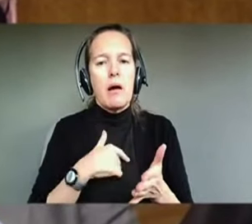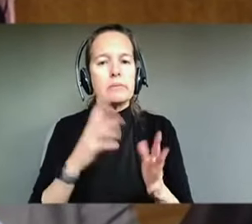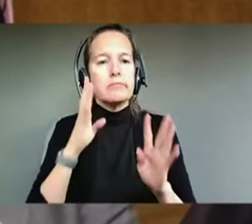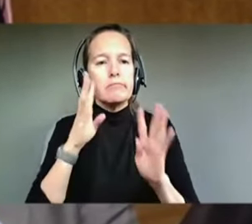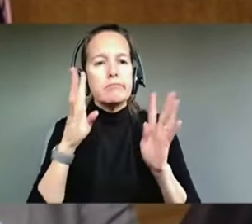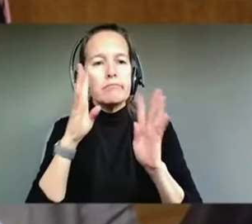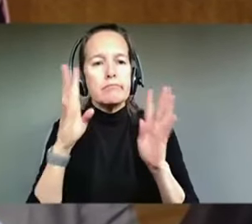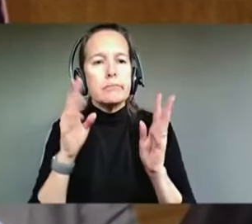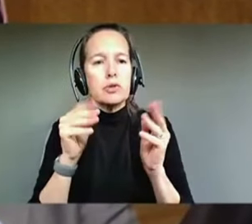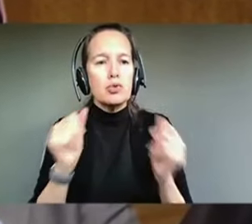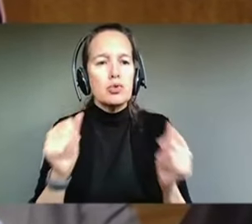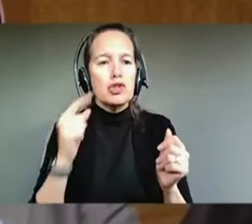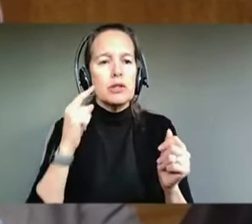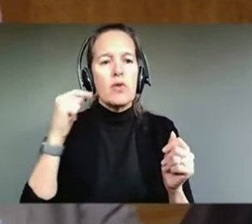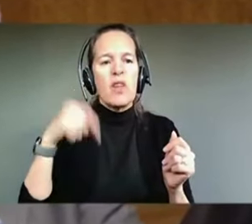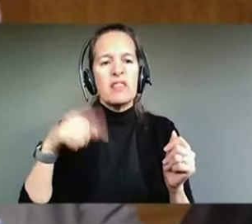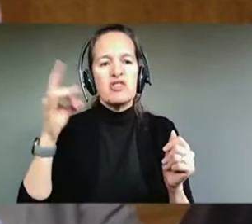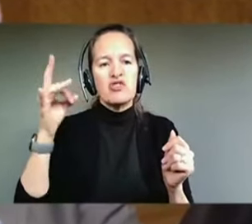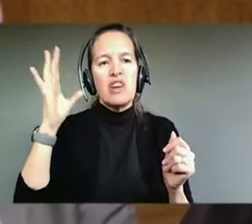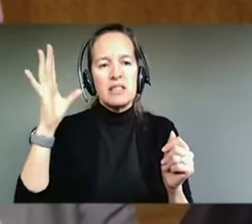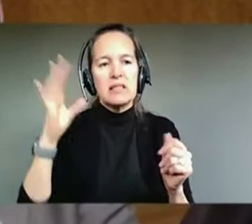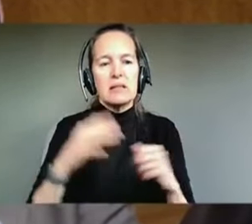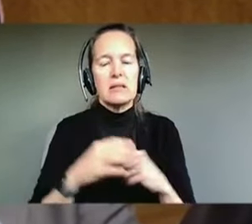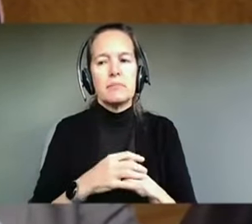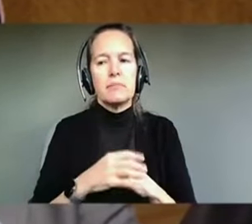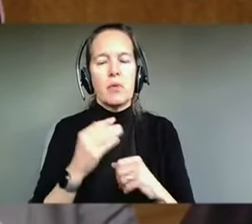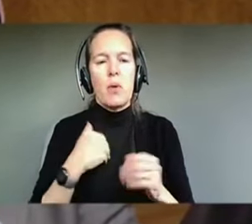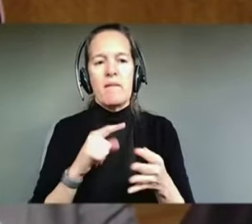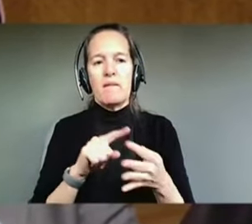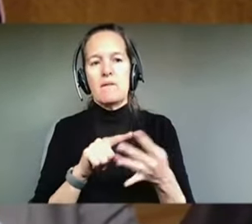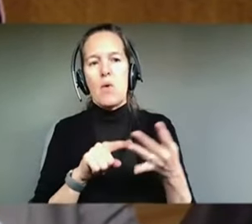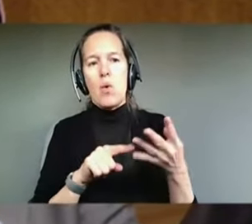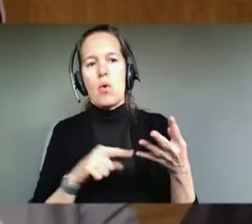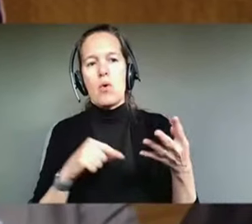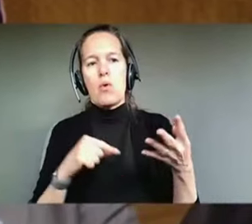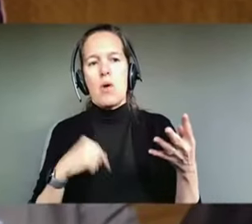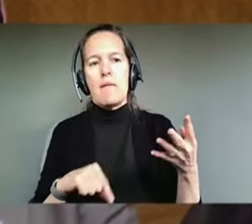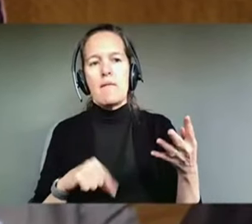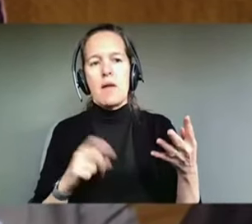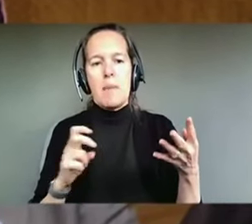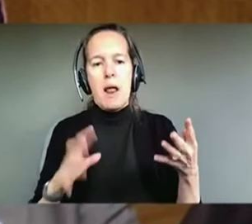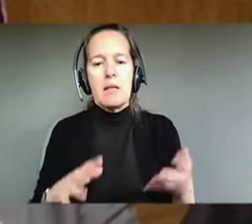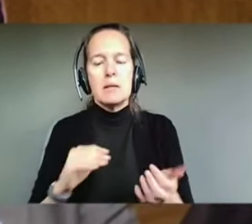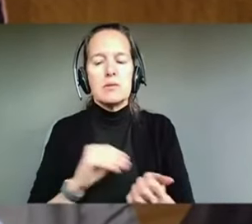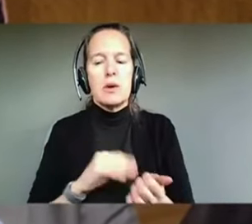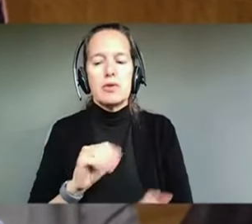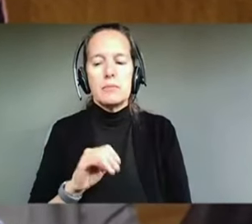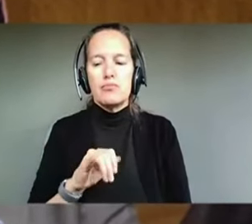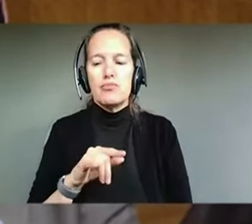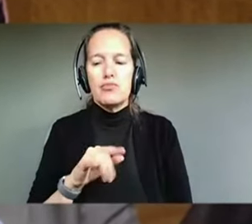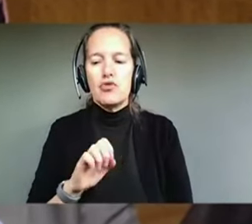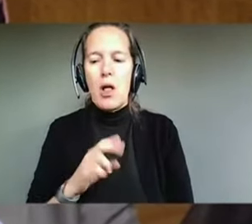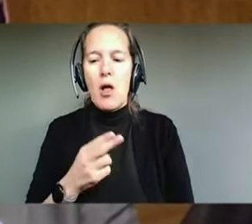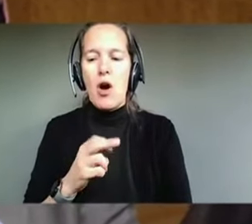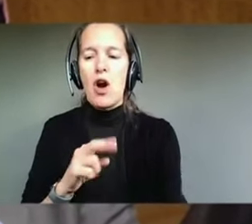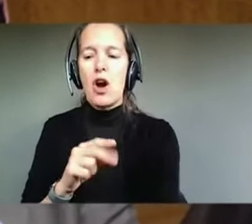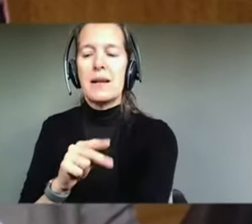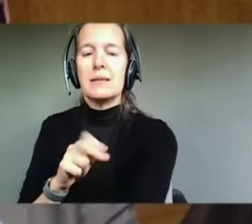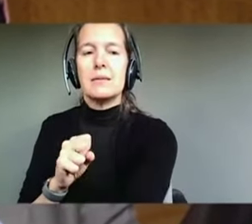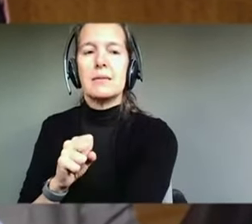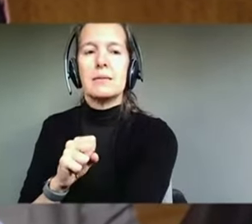to this crisis. We have four very well-qualified panelists, Dr. Michelle Harkins, Dr. Ziad